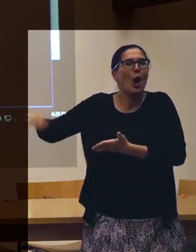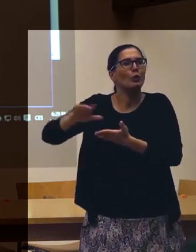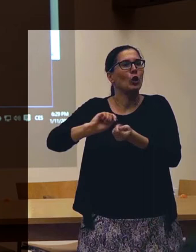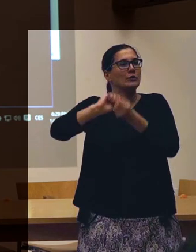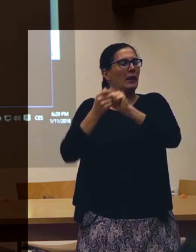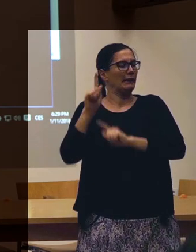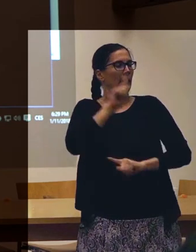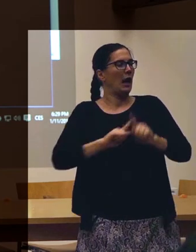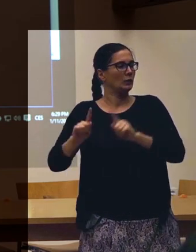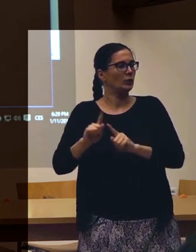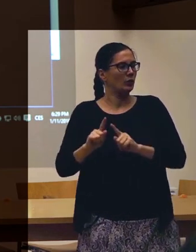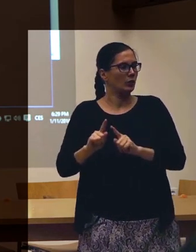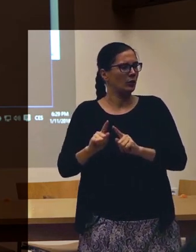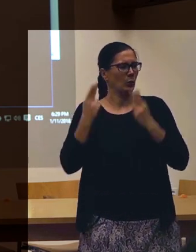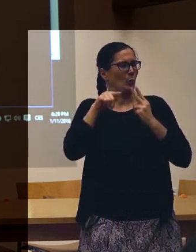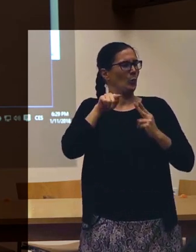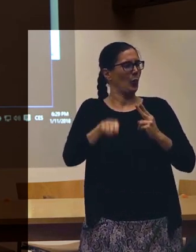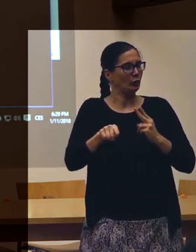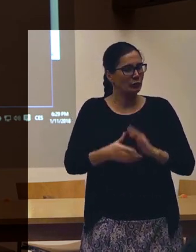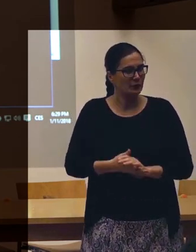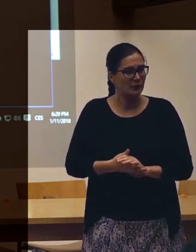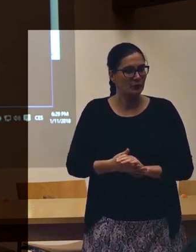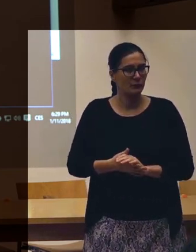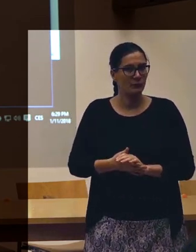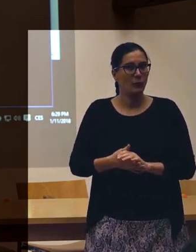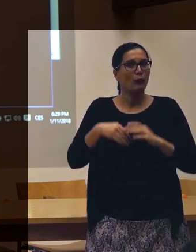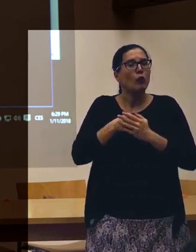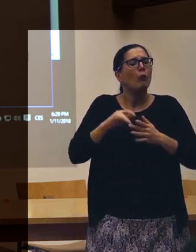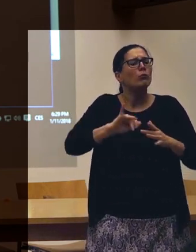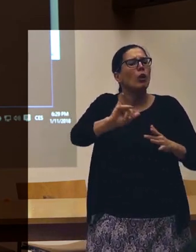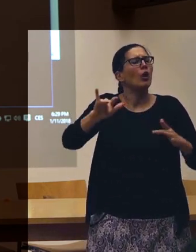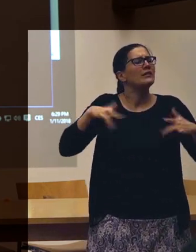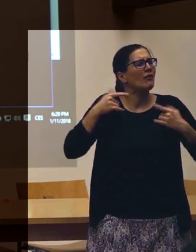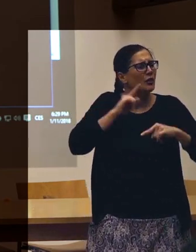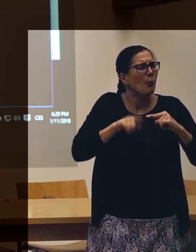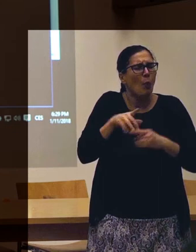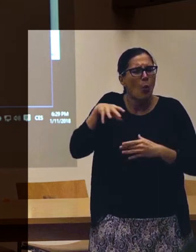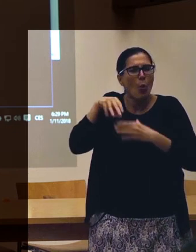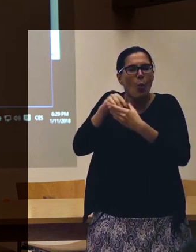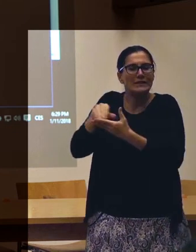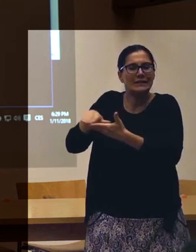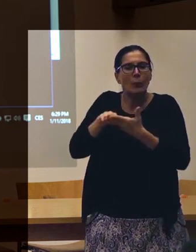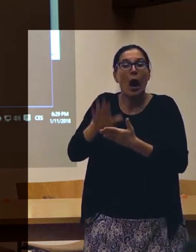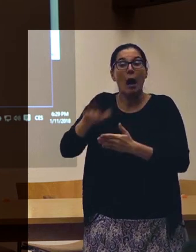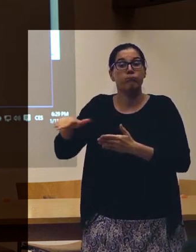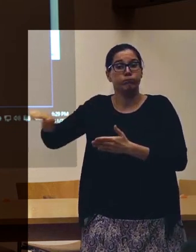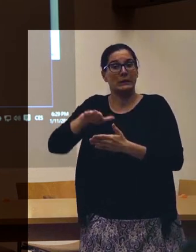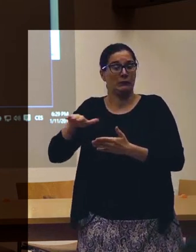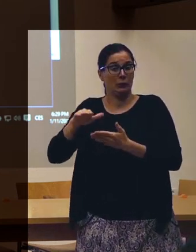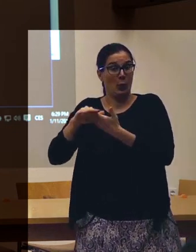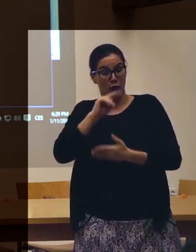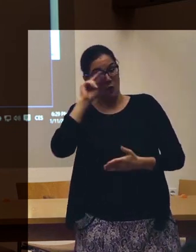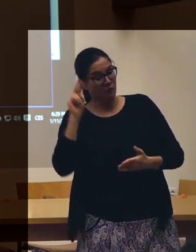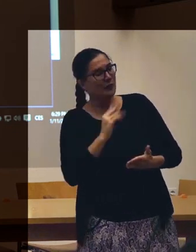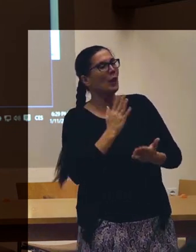that, there was a few programs, but most of the time it was for kids. So we started to developing the